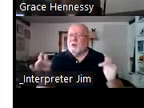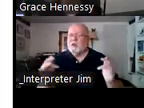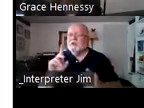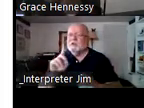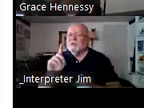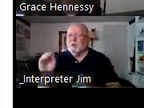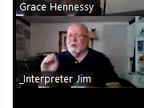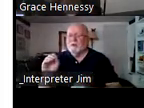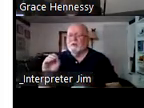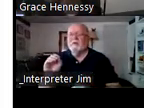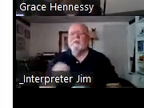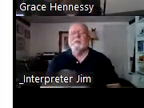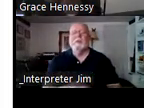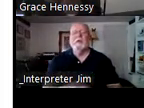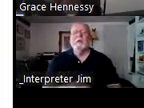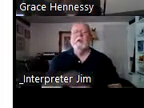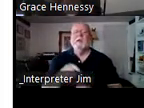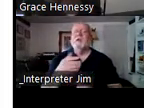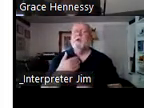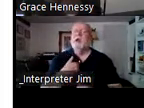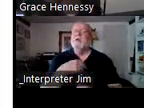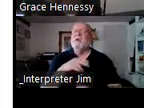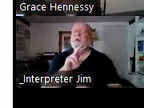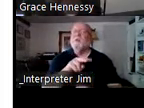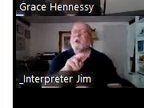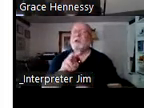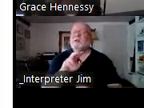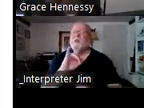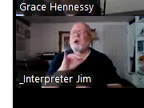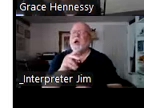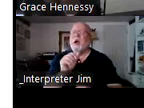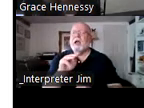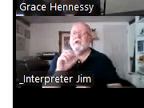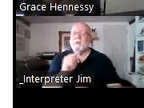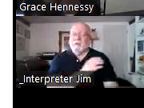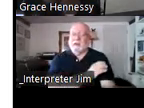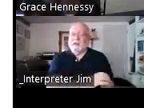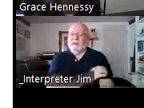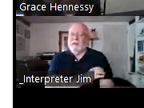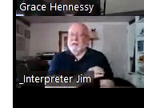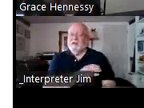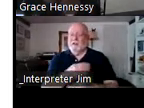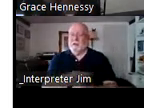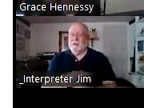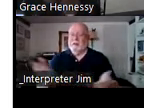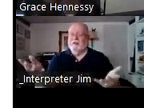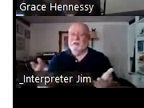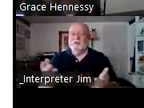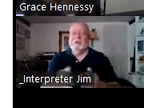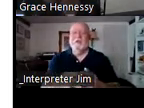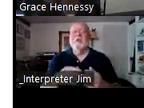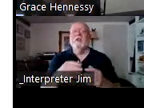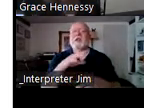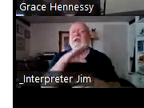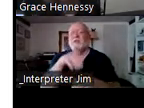time. It is a 22-item clinician-administered screen that captures 3 major areas of psychiatric conditions: mood disorders,